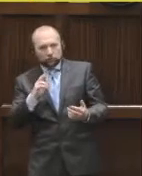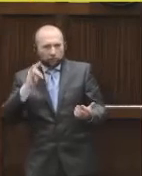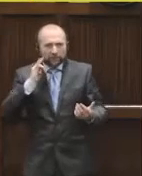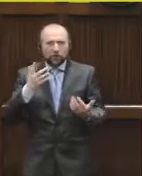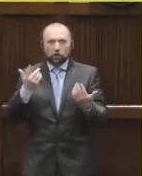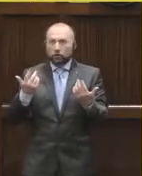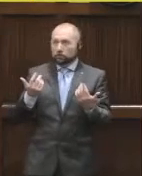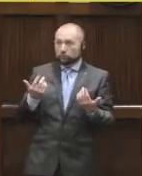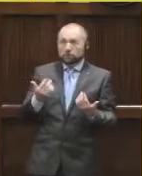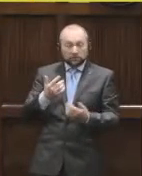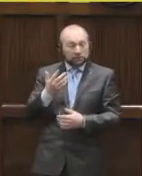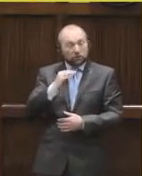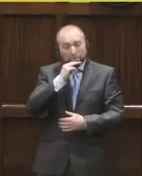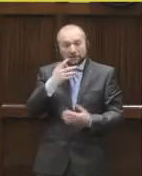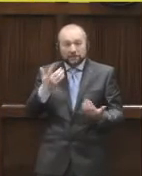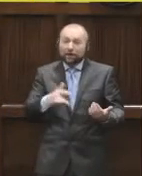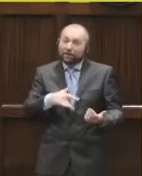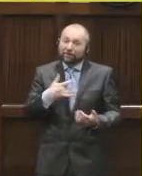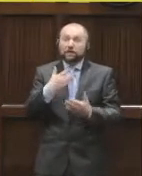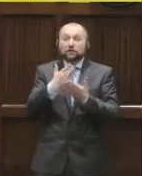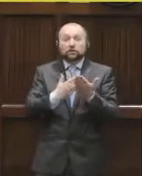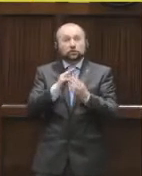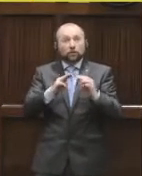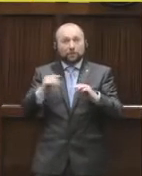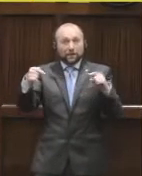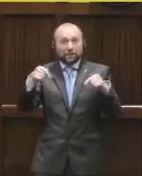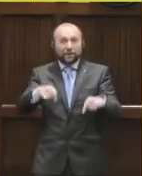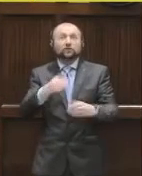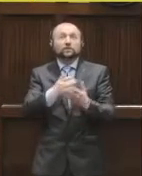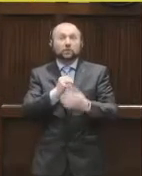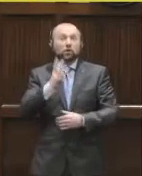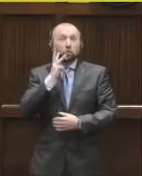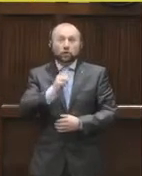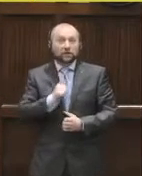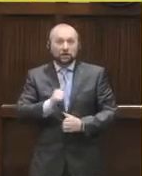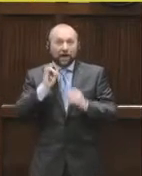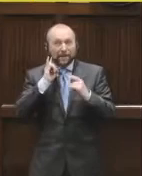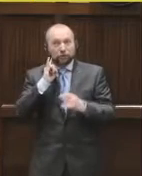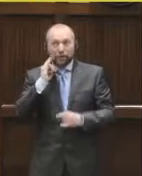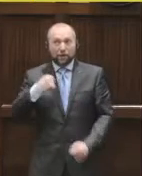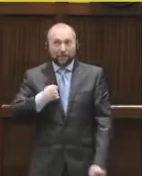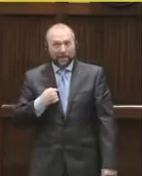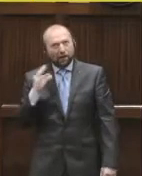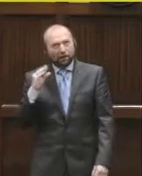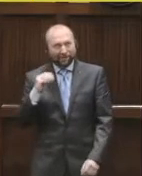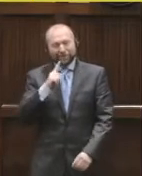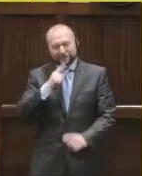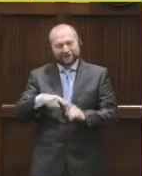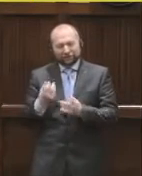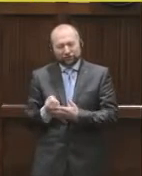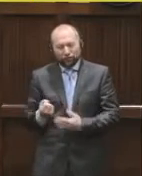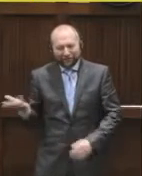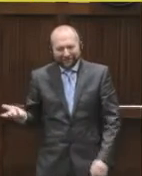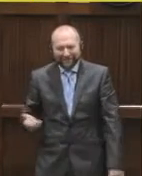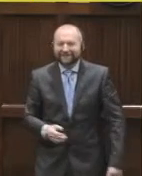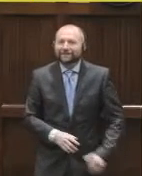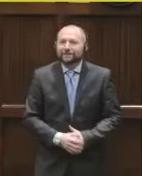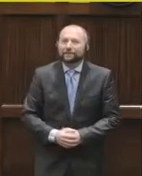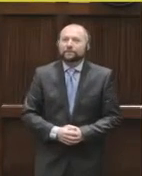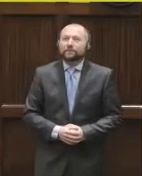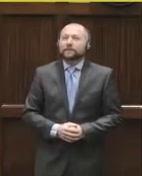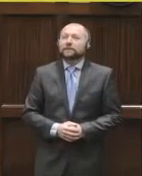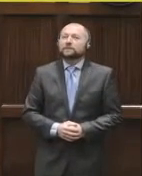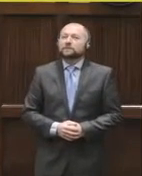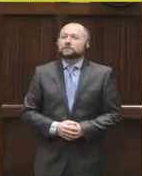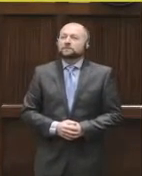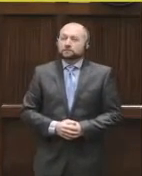to hear. And indeed, I know that some people in here would wish at times they wouldn't be able to hear me, but since Gael including the Count Cora, I say at